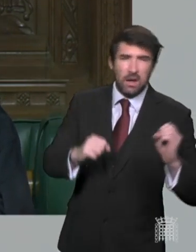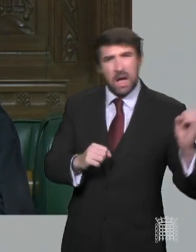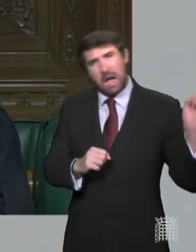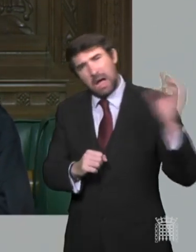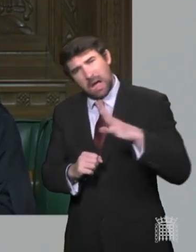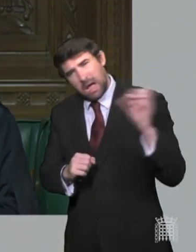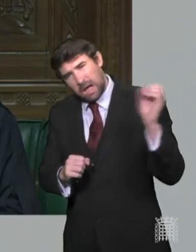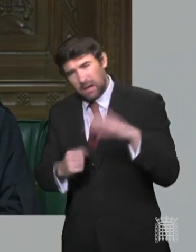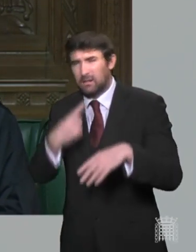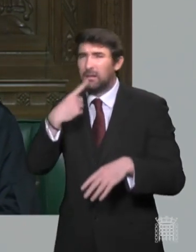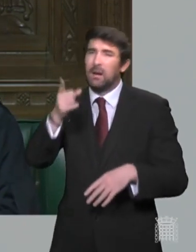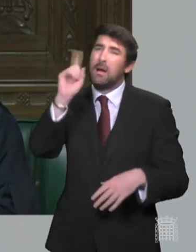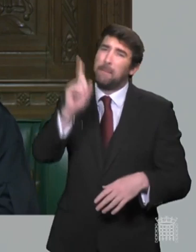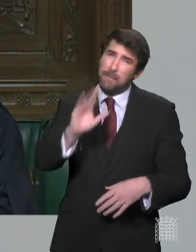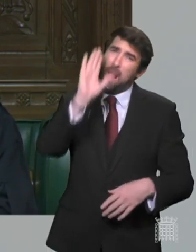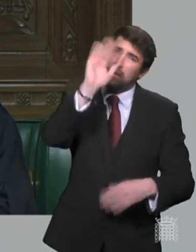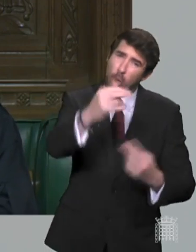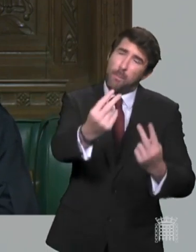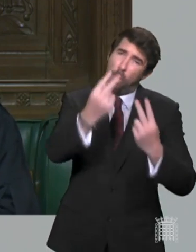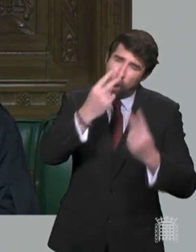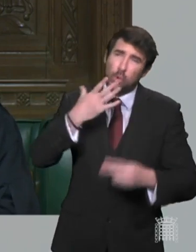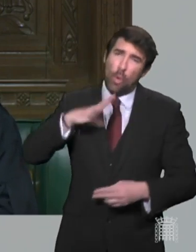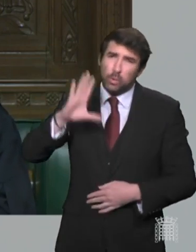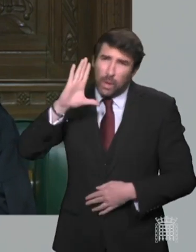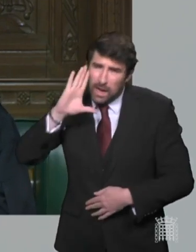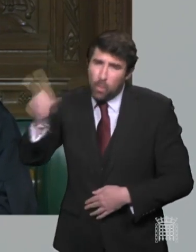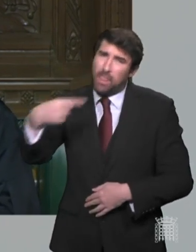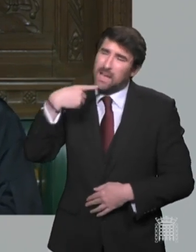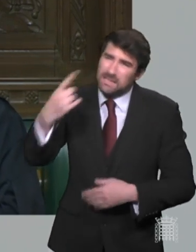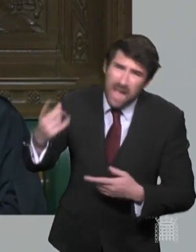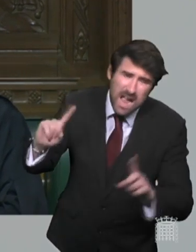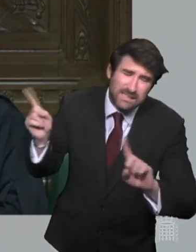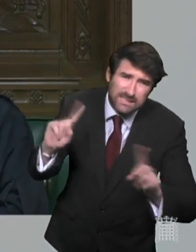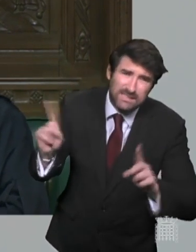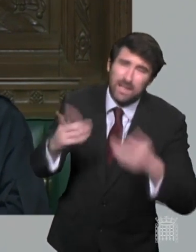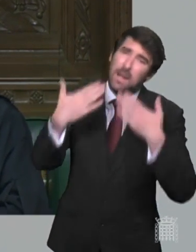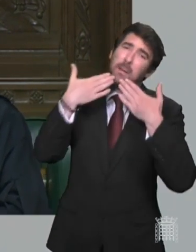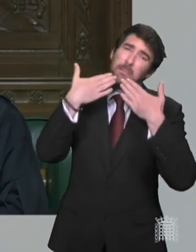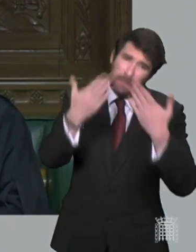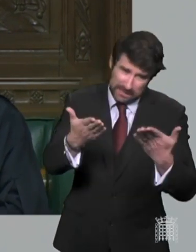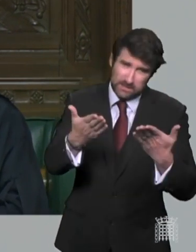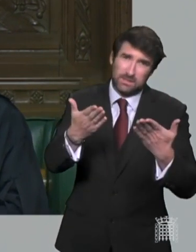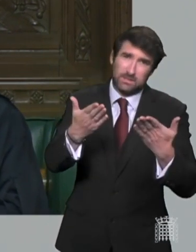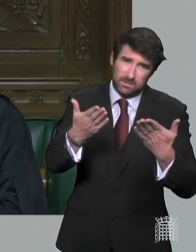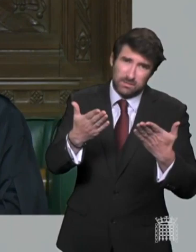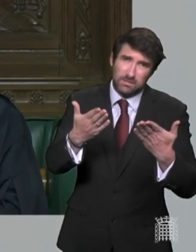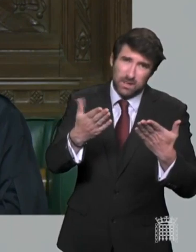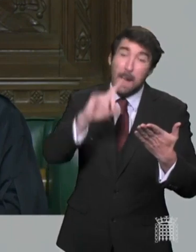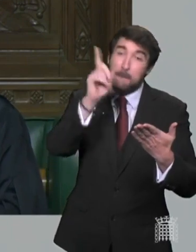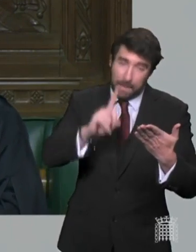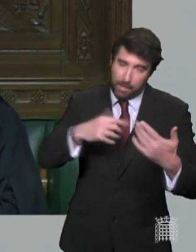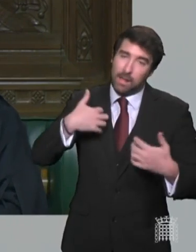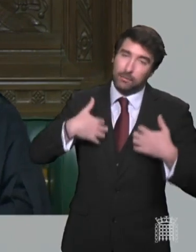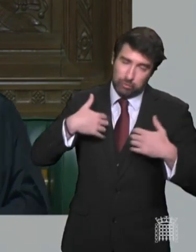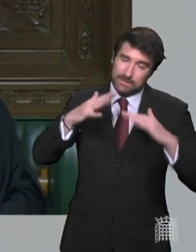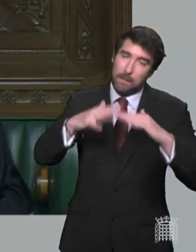it's not good to shout either side down when they are either asking or answering a question. Please, our constituents are interested. I want to